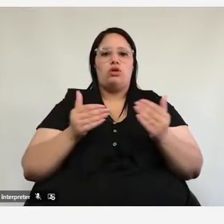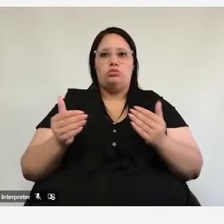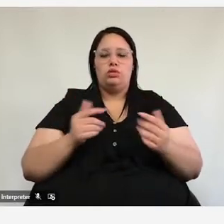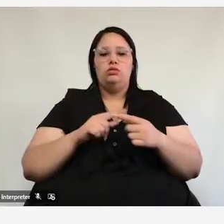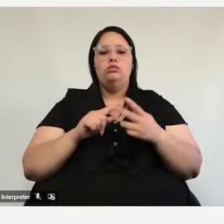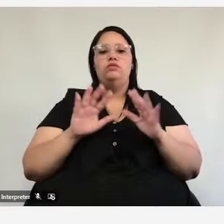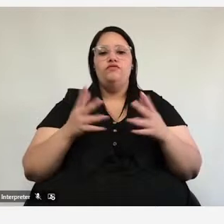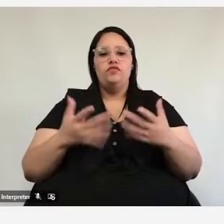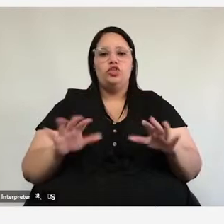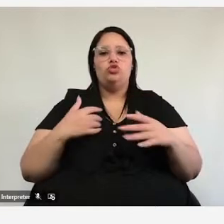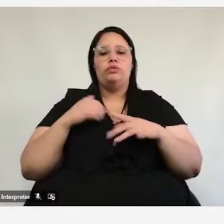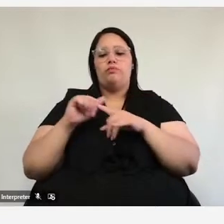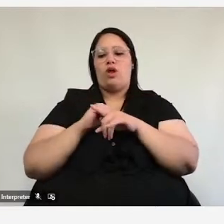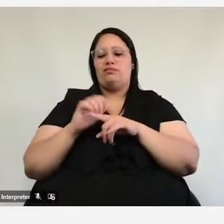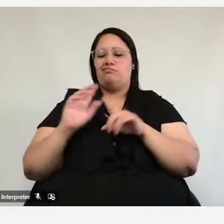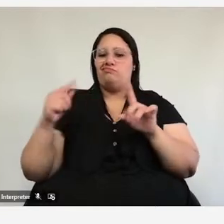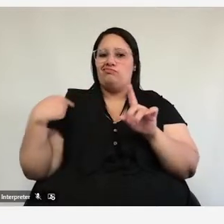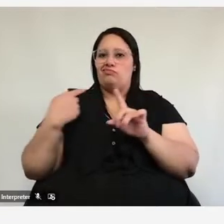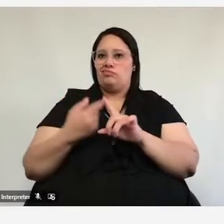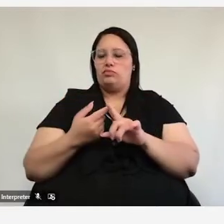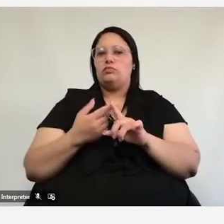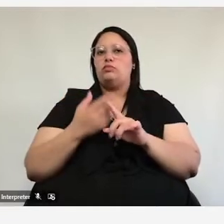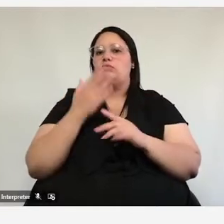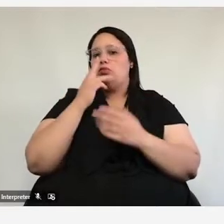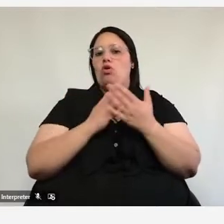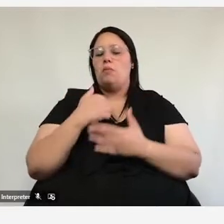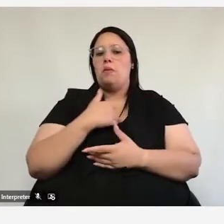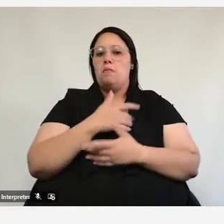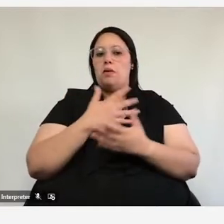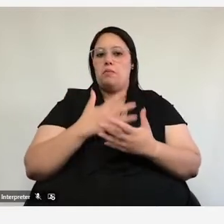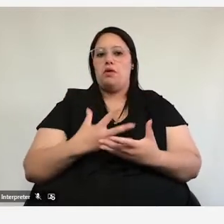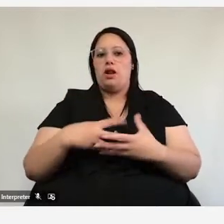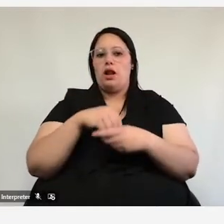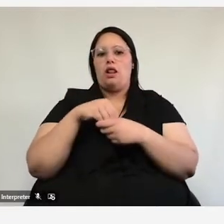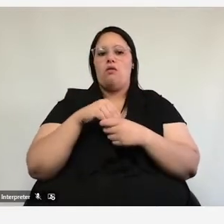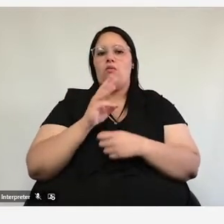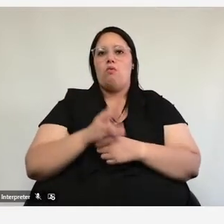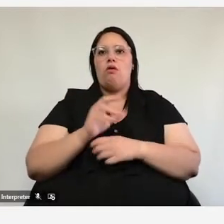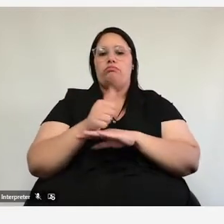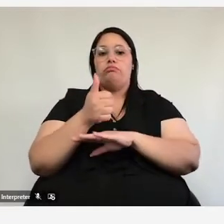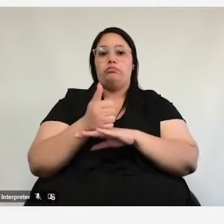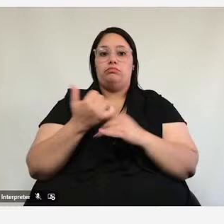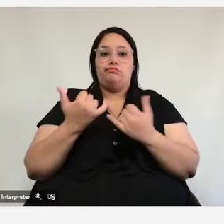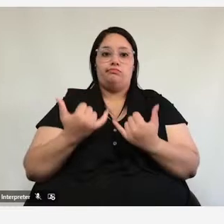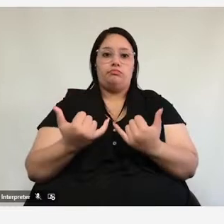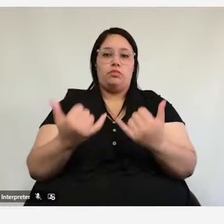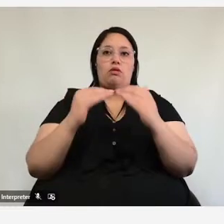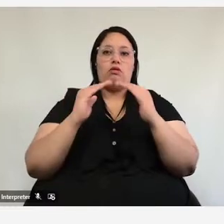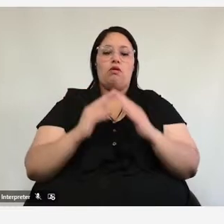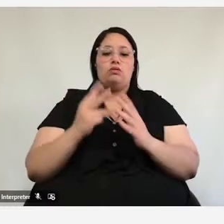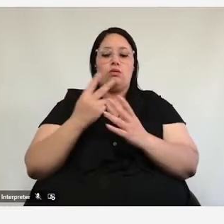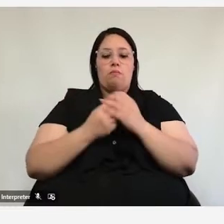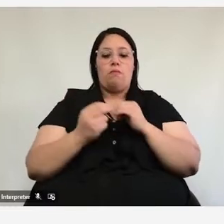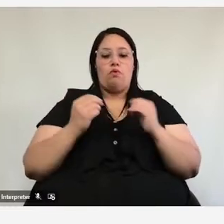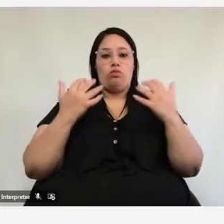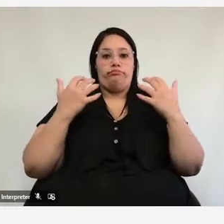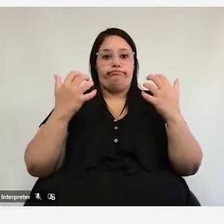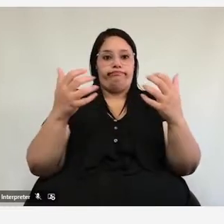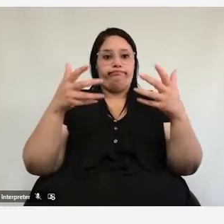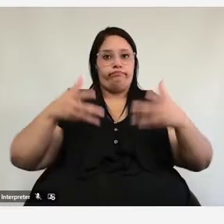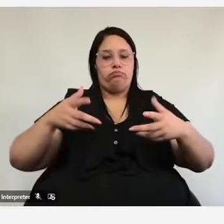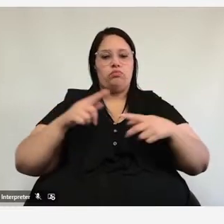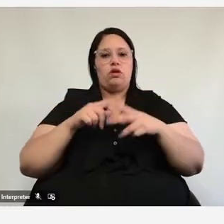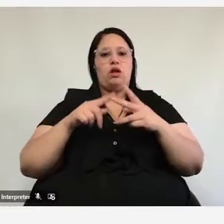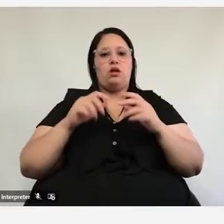been our practice to date, honourable members will participate in the sitting of the House, both from here in the chamber with the presiding officer and